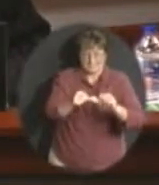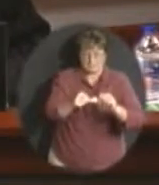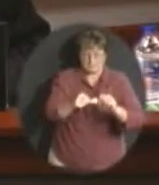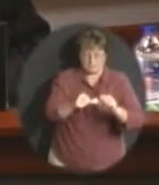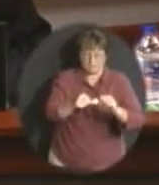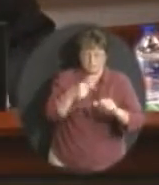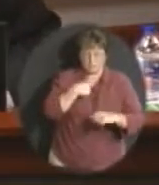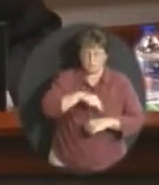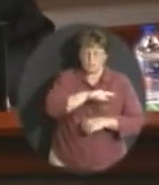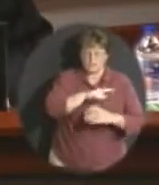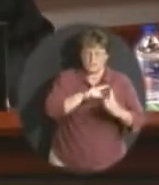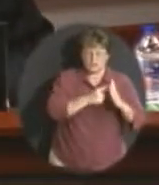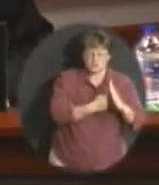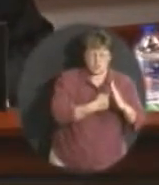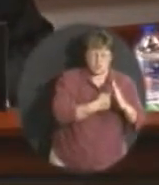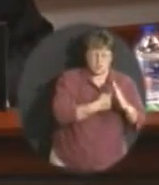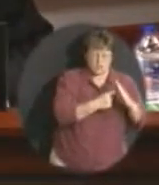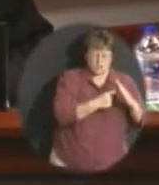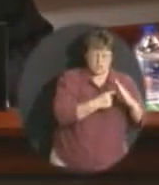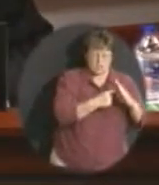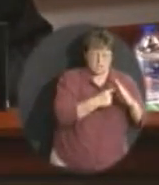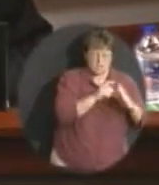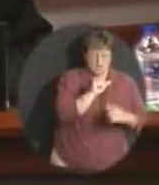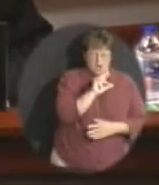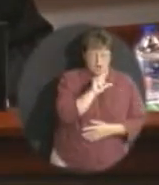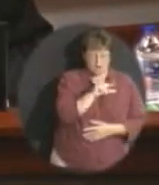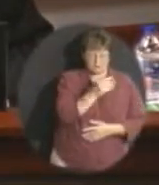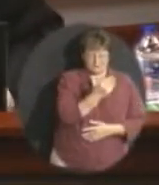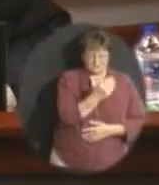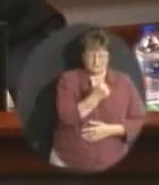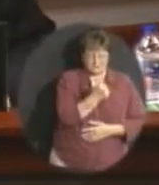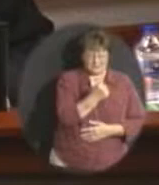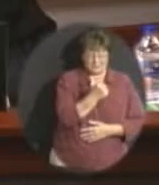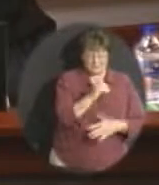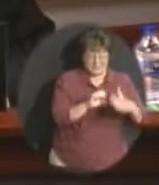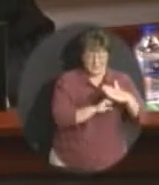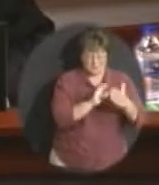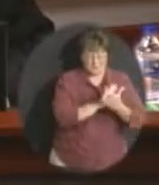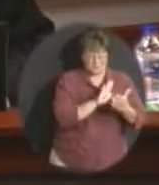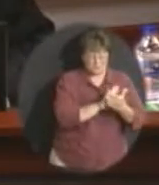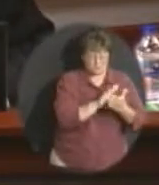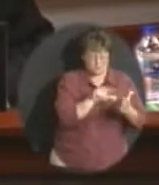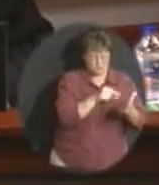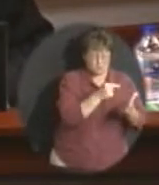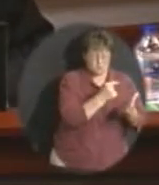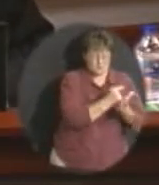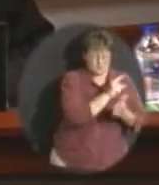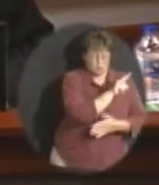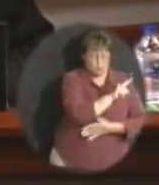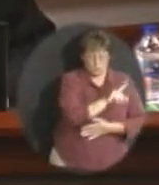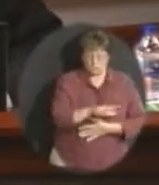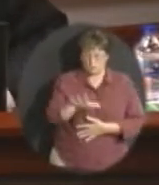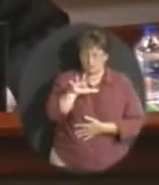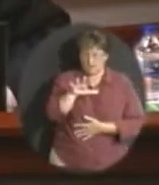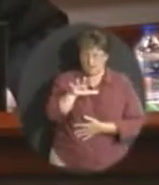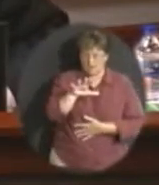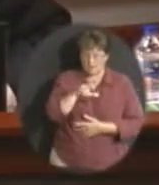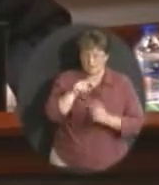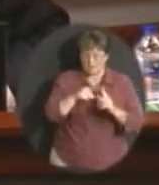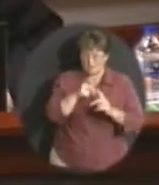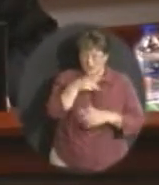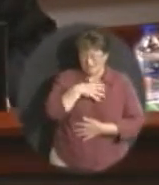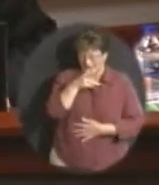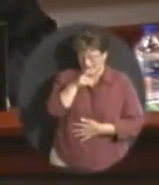with elementary students in grades 1 through 5. And then, as we have done in the past, we continue to make that transition